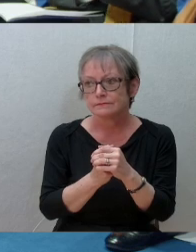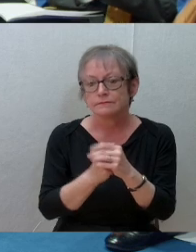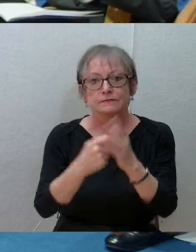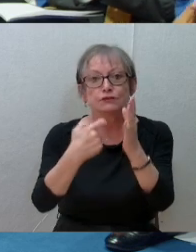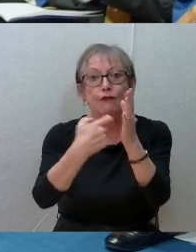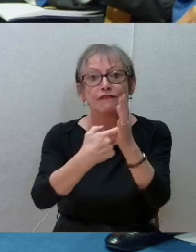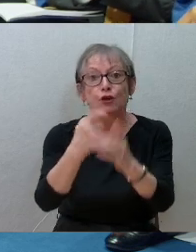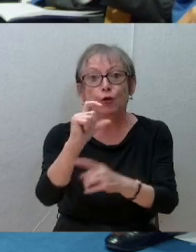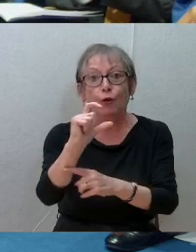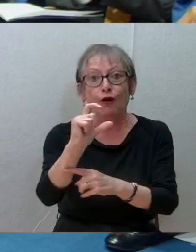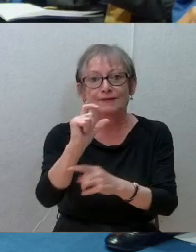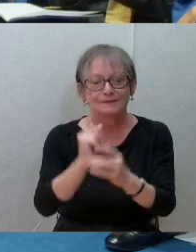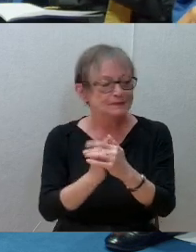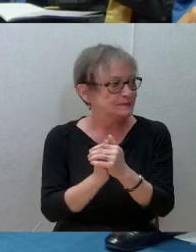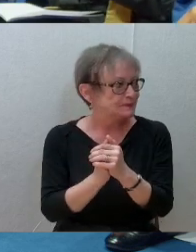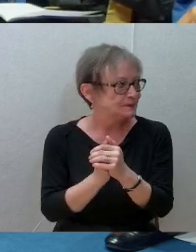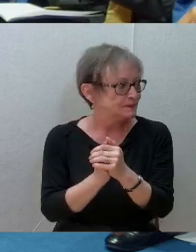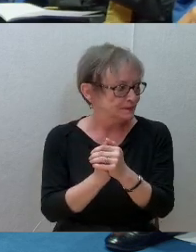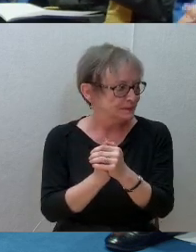Reagan Cook.